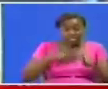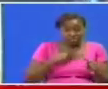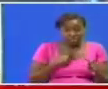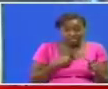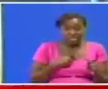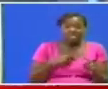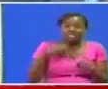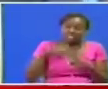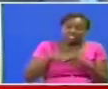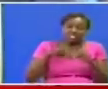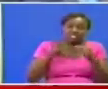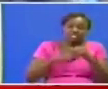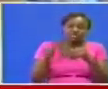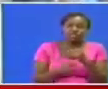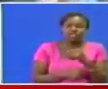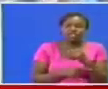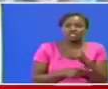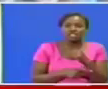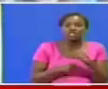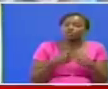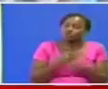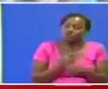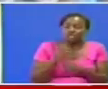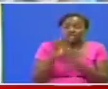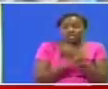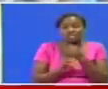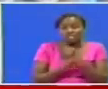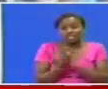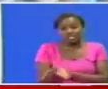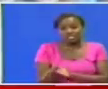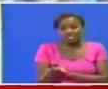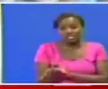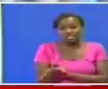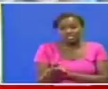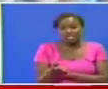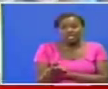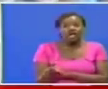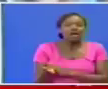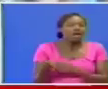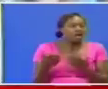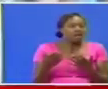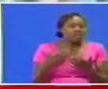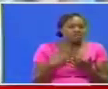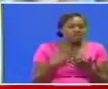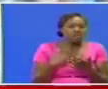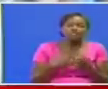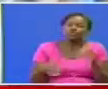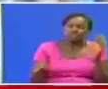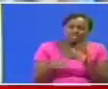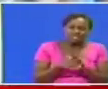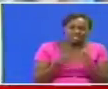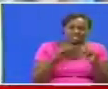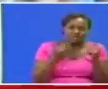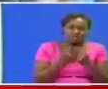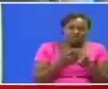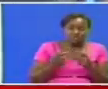within 6 months, in order to make this country deal a deadly blow to tribalism.